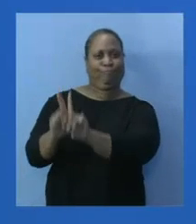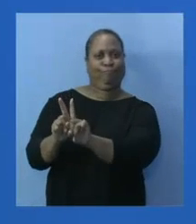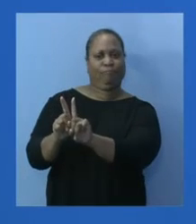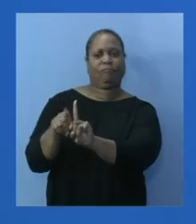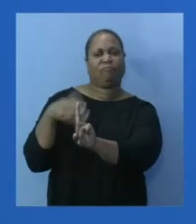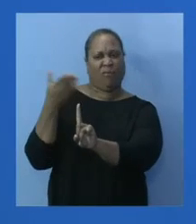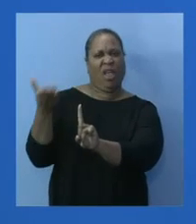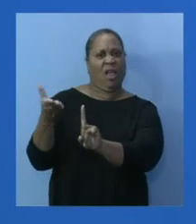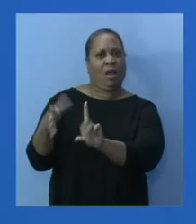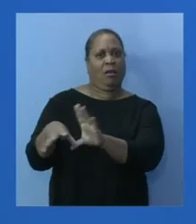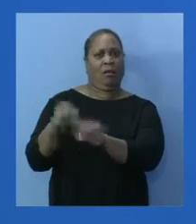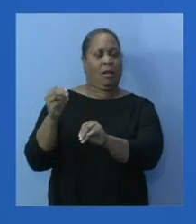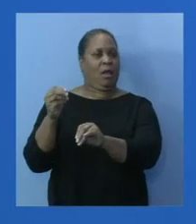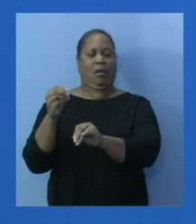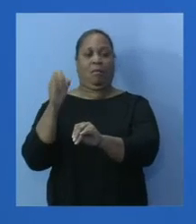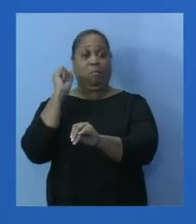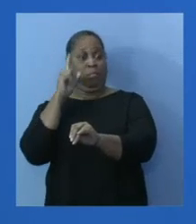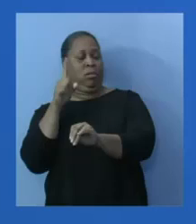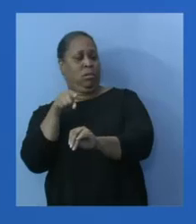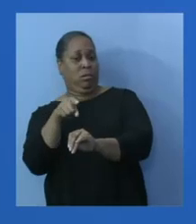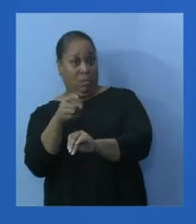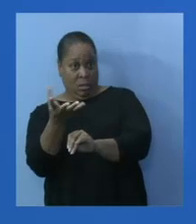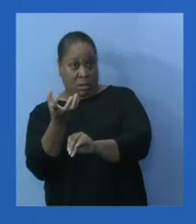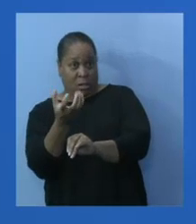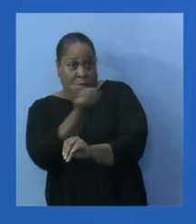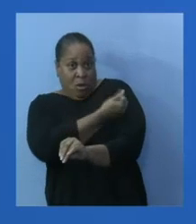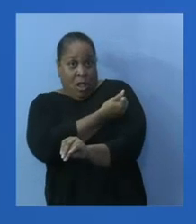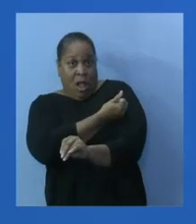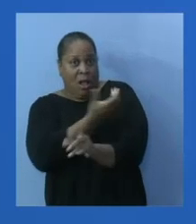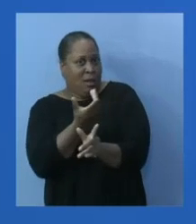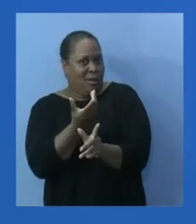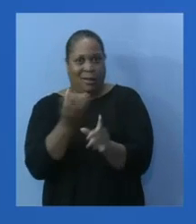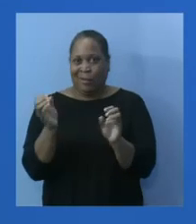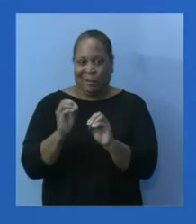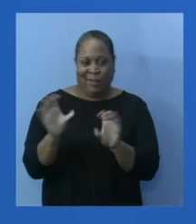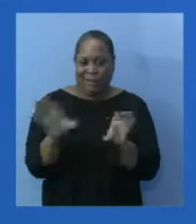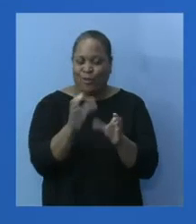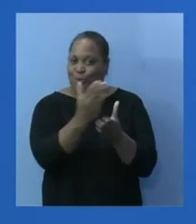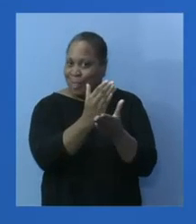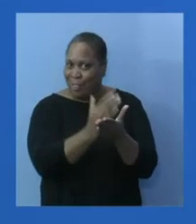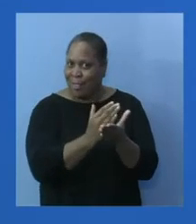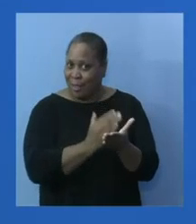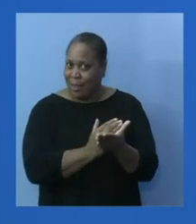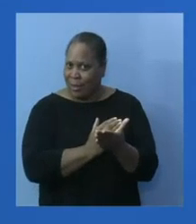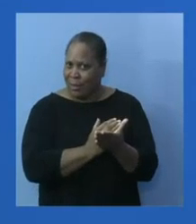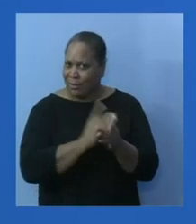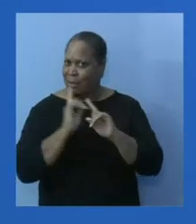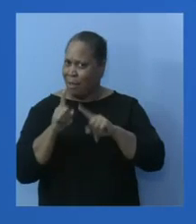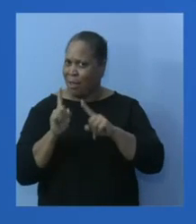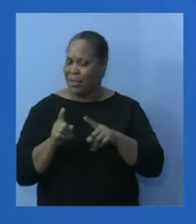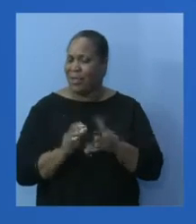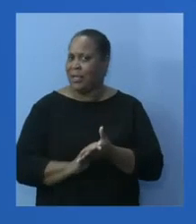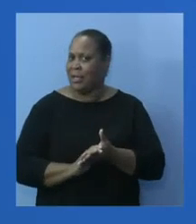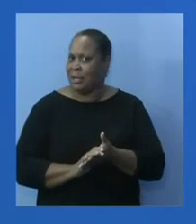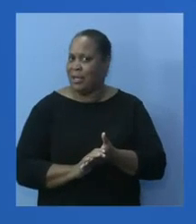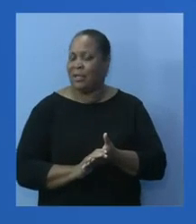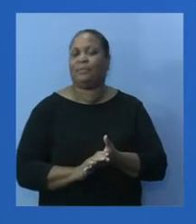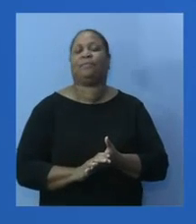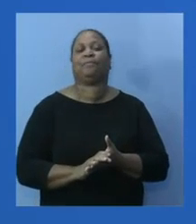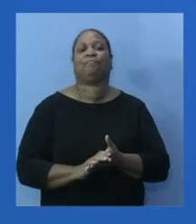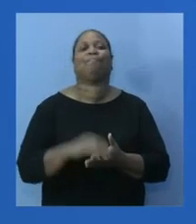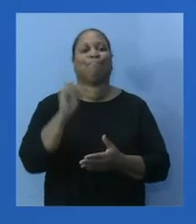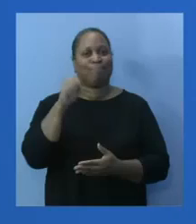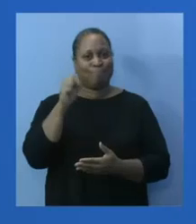offered out of the blue whether they want to take it too, not anything to do with this list. Can you speak to that? We are